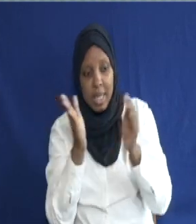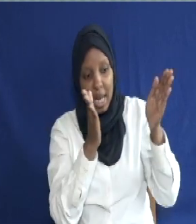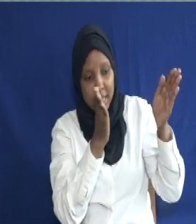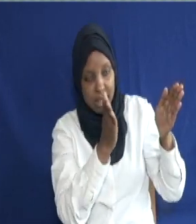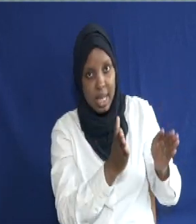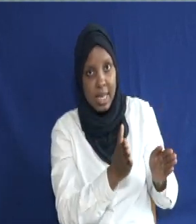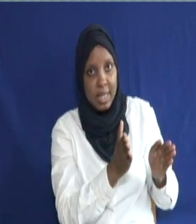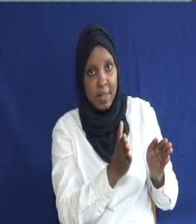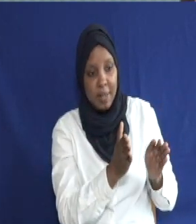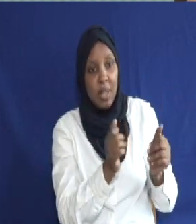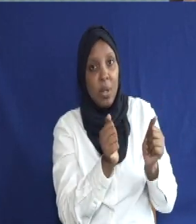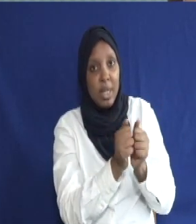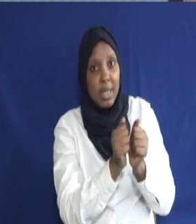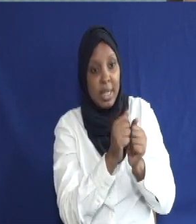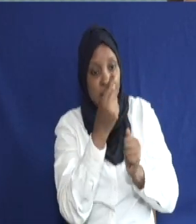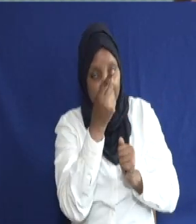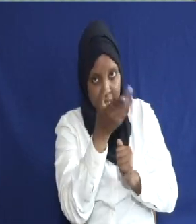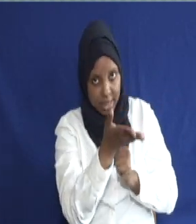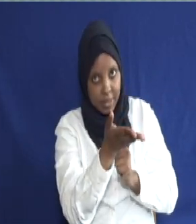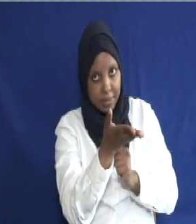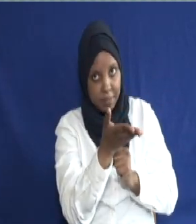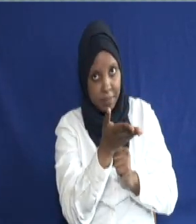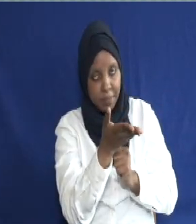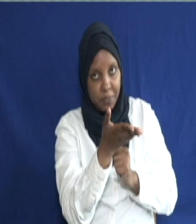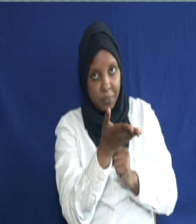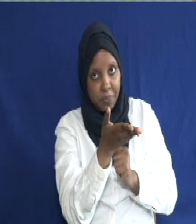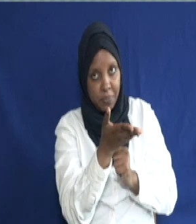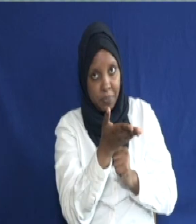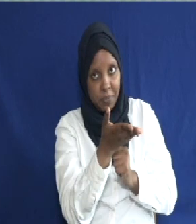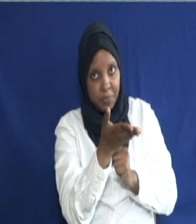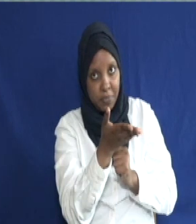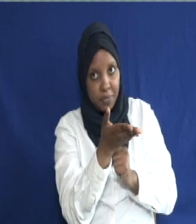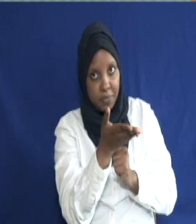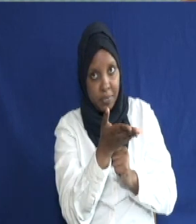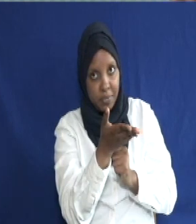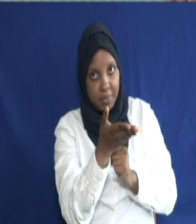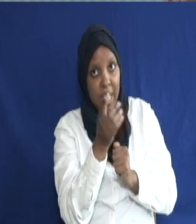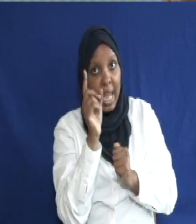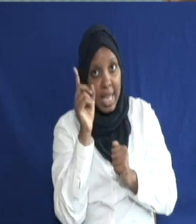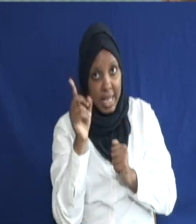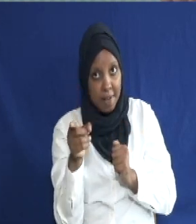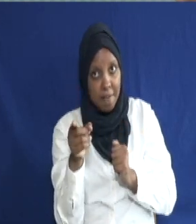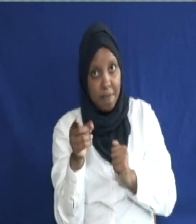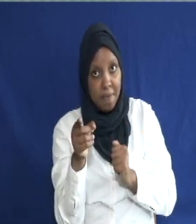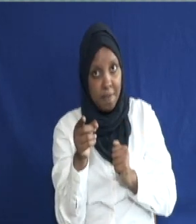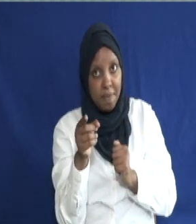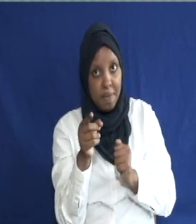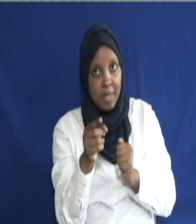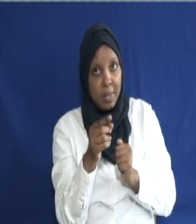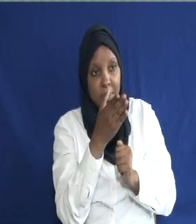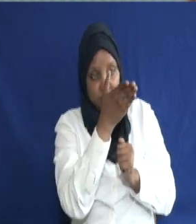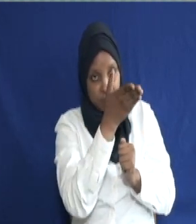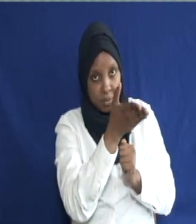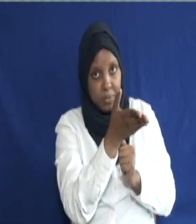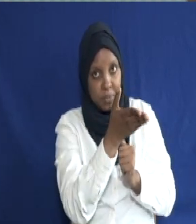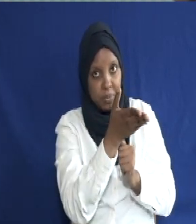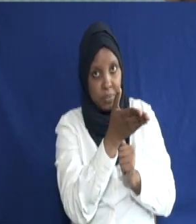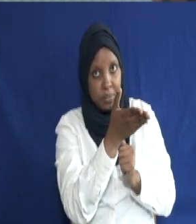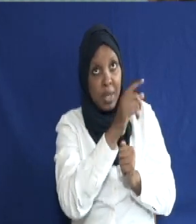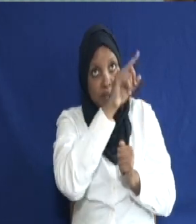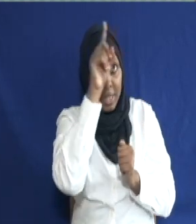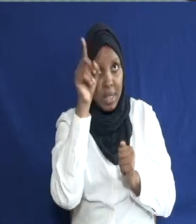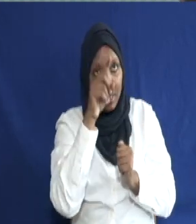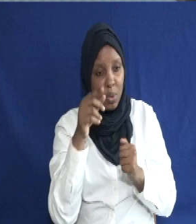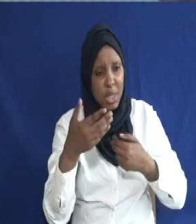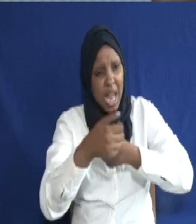base also is 10. So if the base are equal, if the bases of two sides of